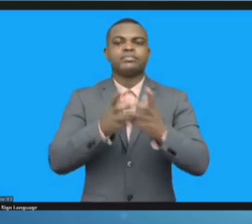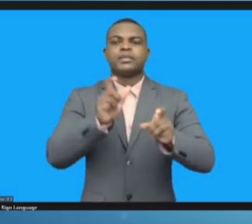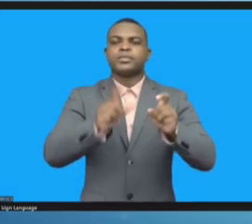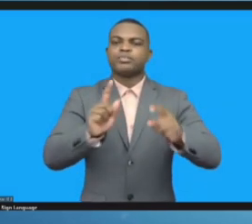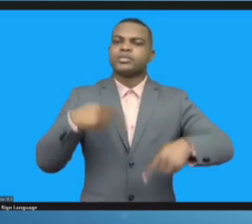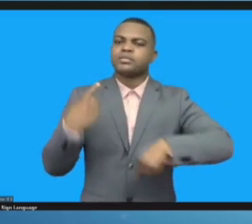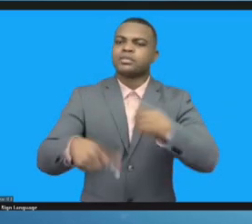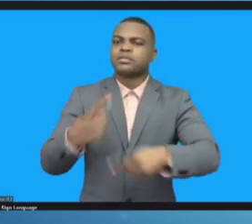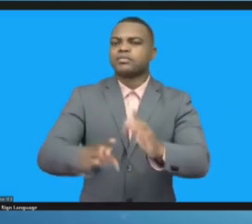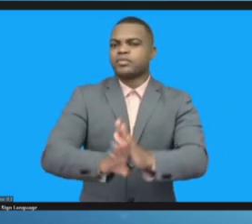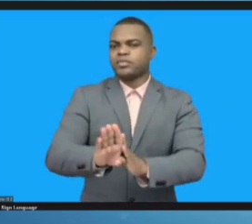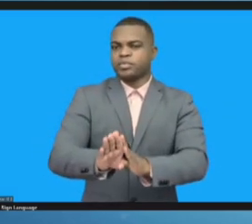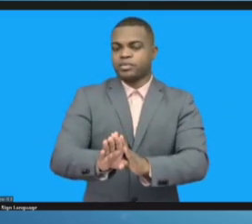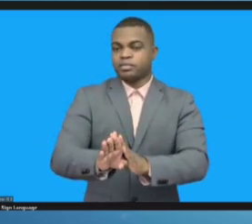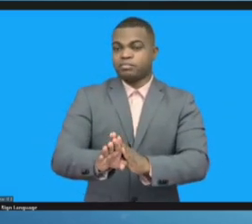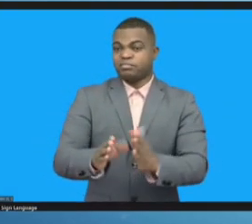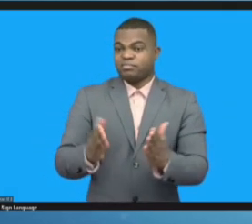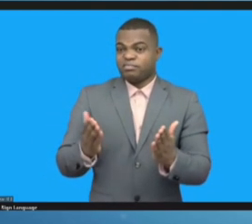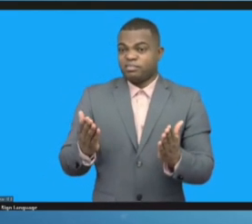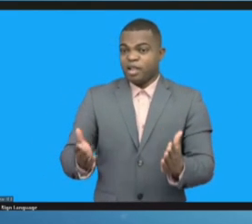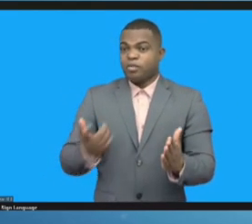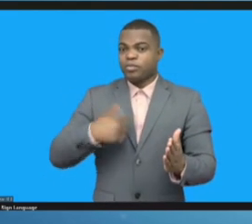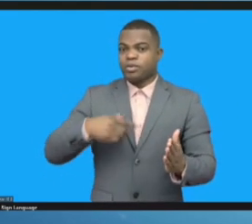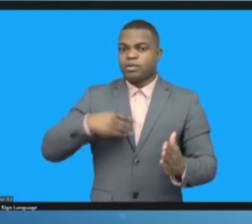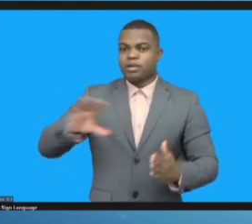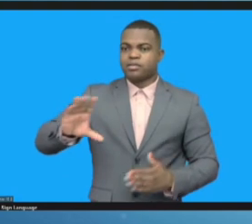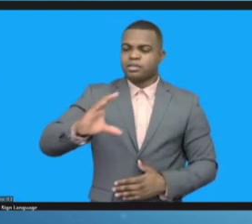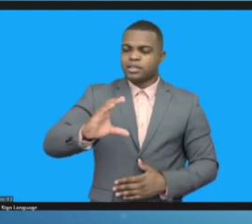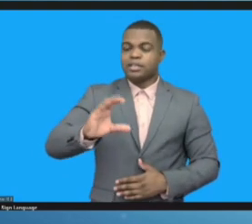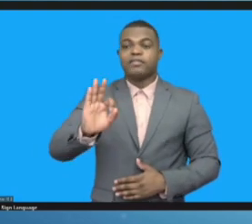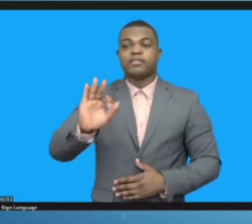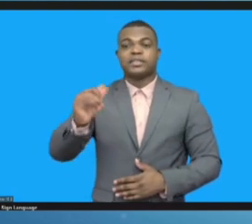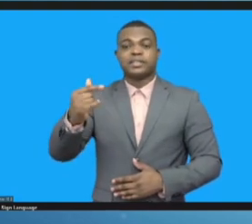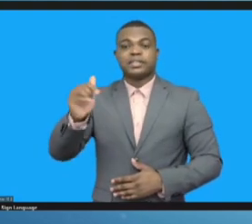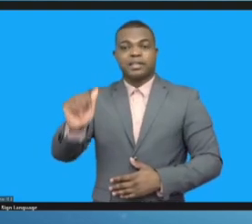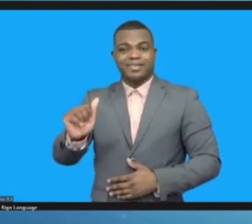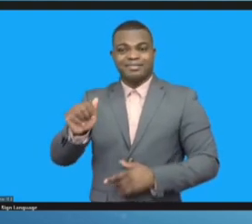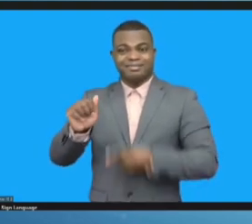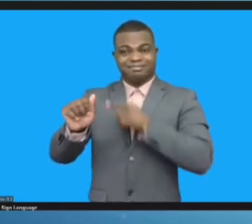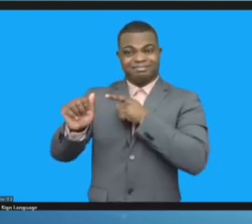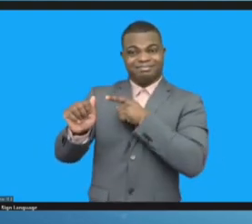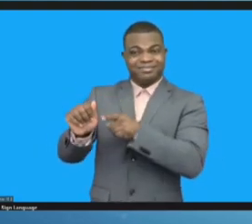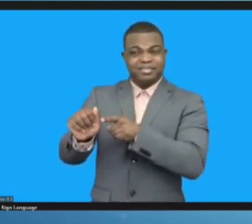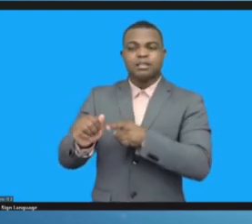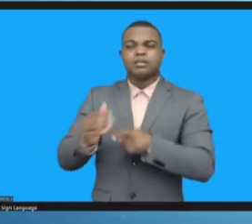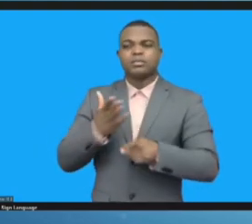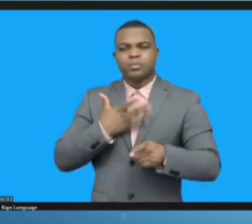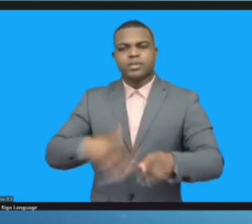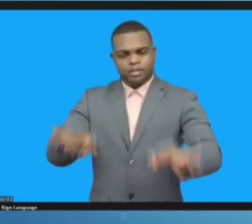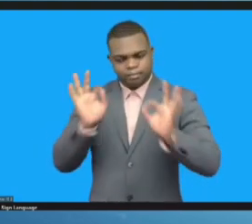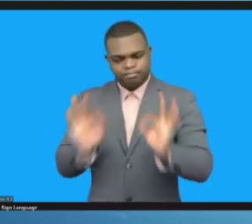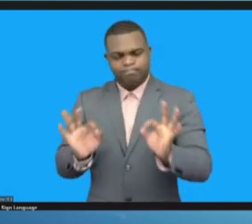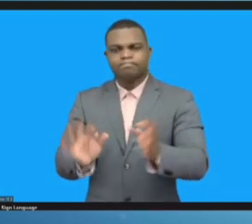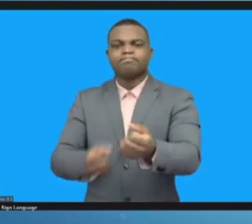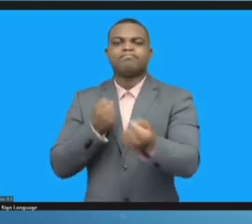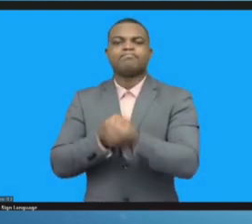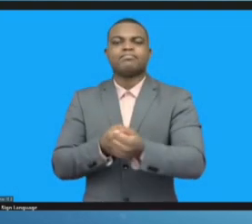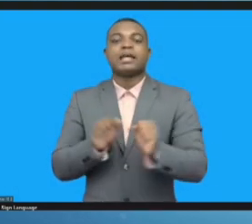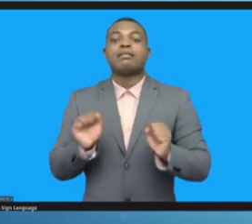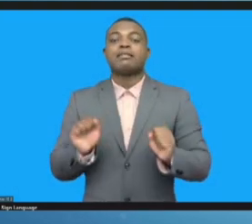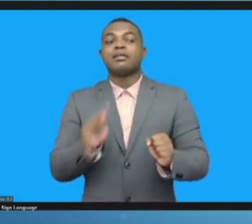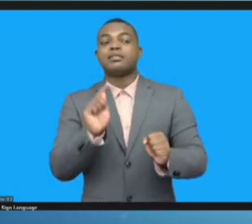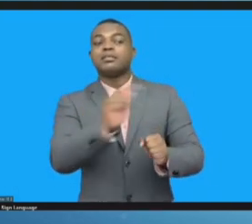improving efficiencies in supply chain management, trade facilitation in general, to name a few. Excellencies, ladies and gentlemen, the